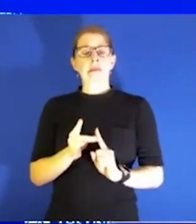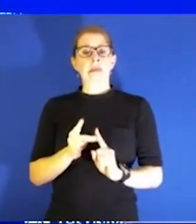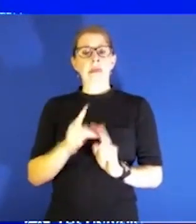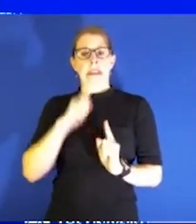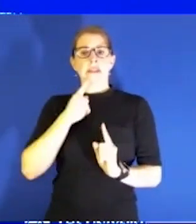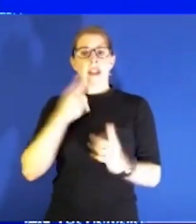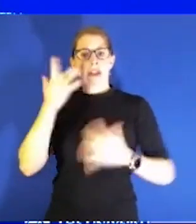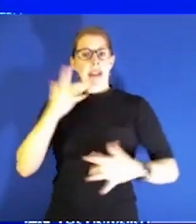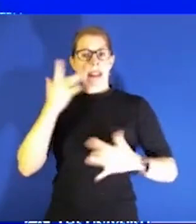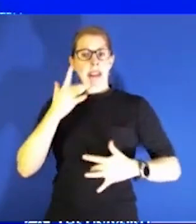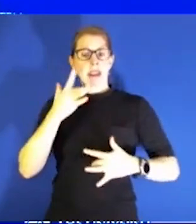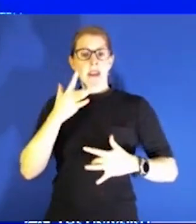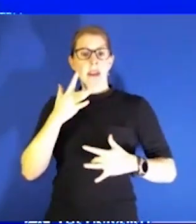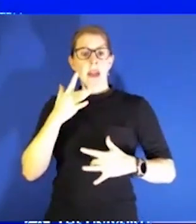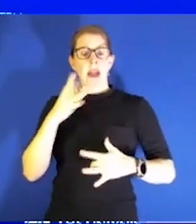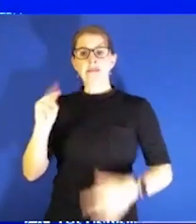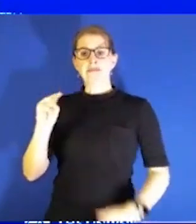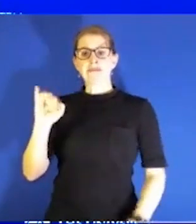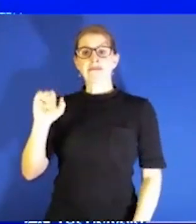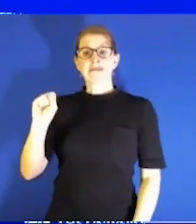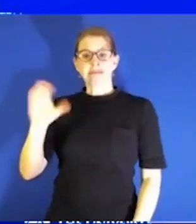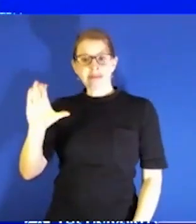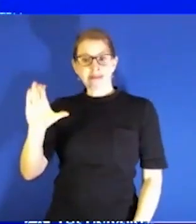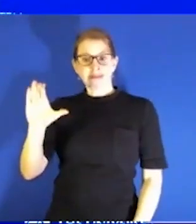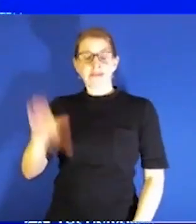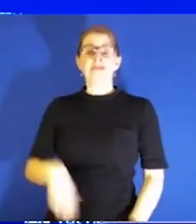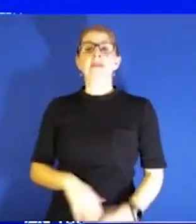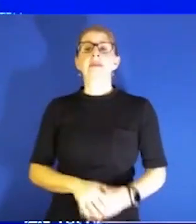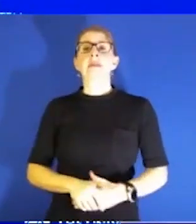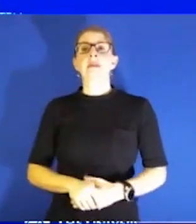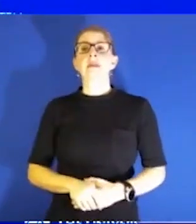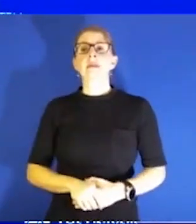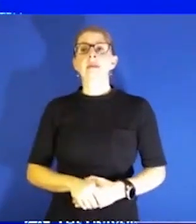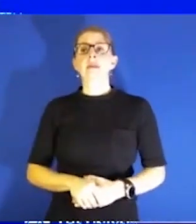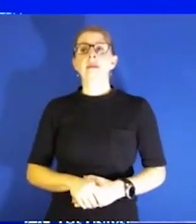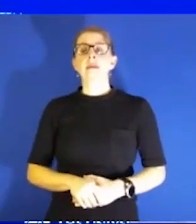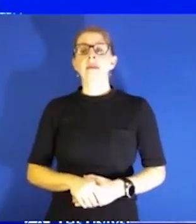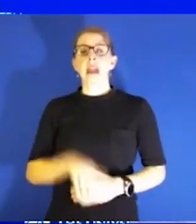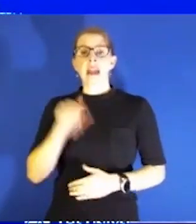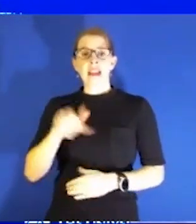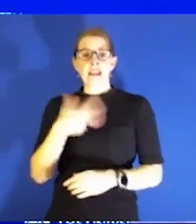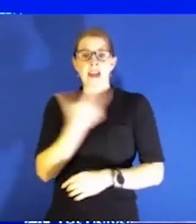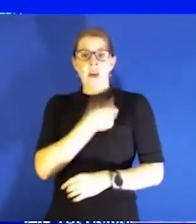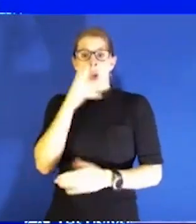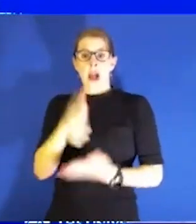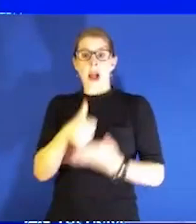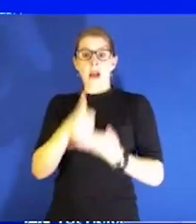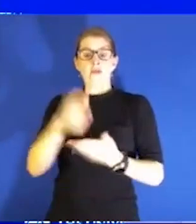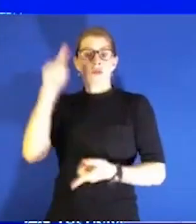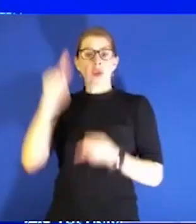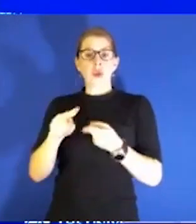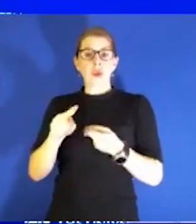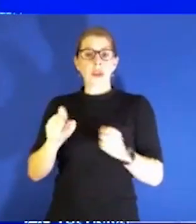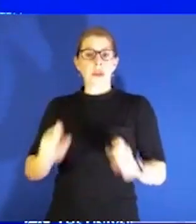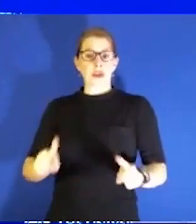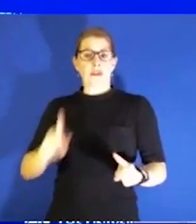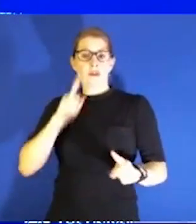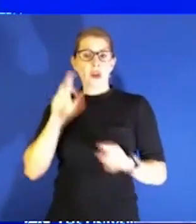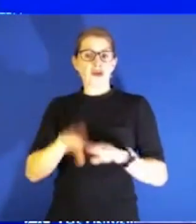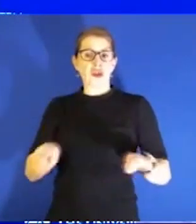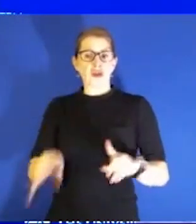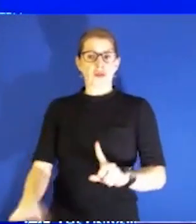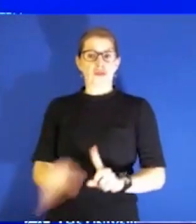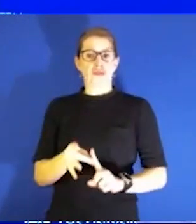and multi-system inflammatory disorder. This vaccine is going to help reduce those chances of those children getting